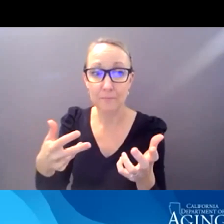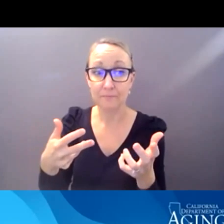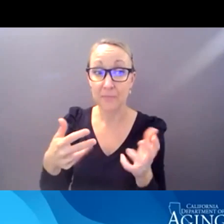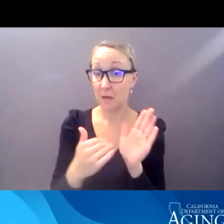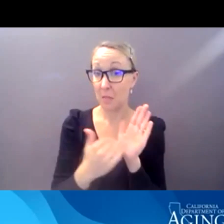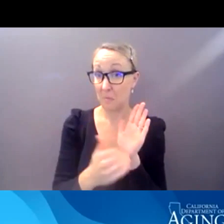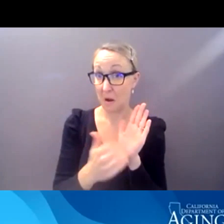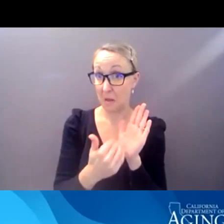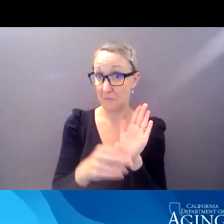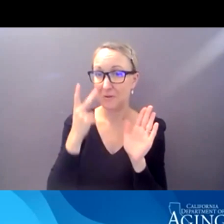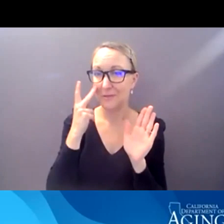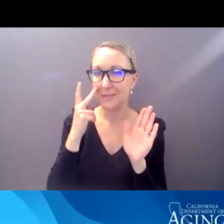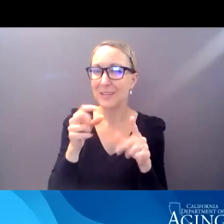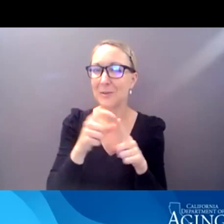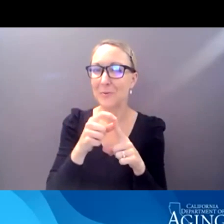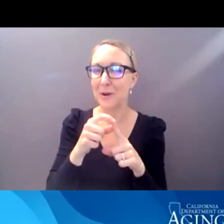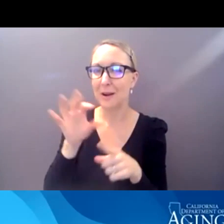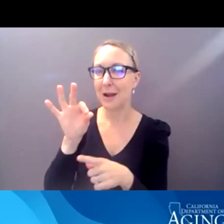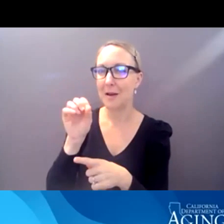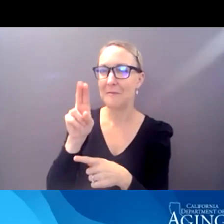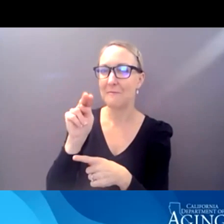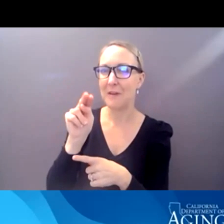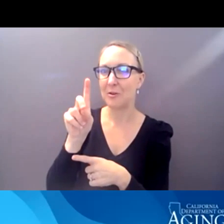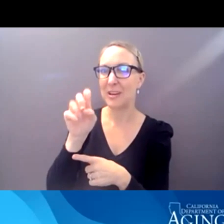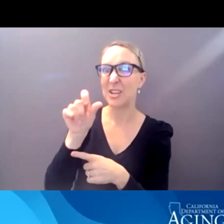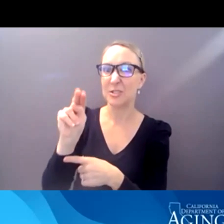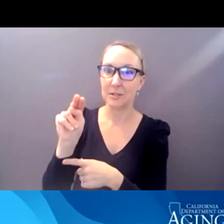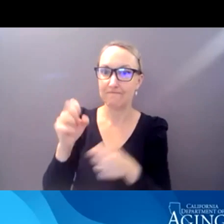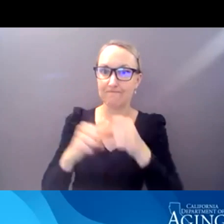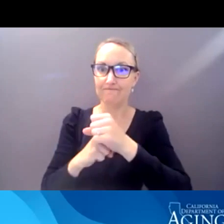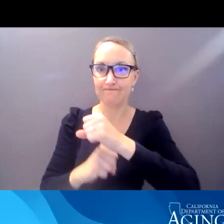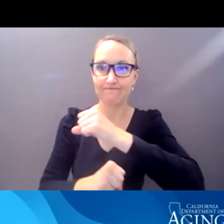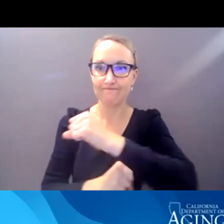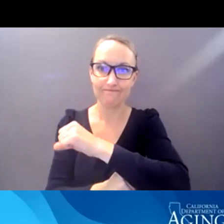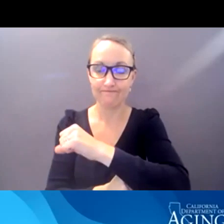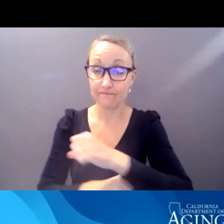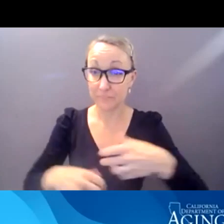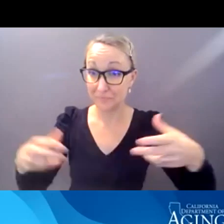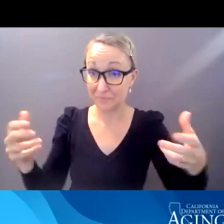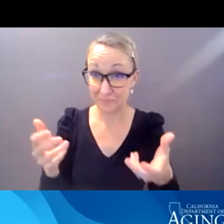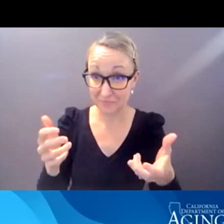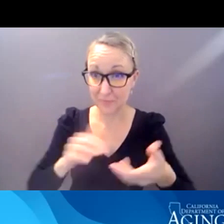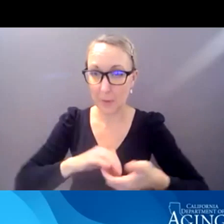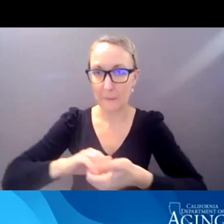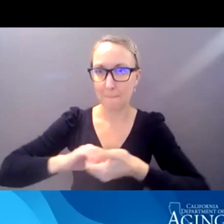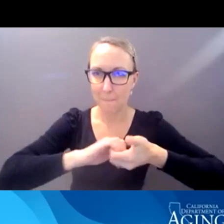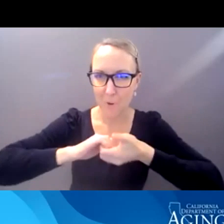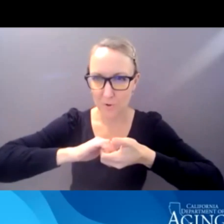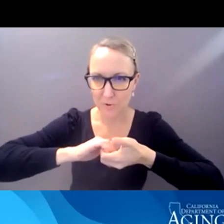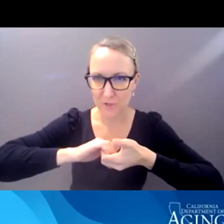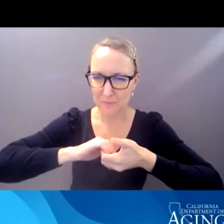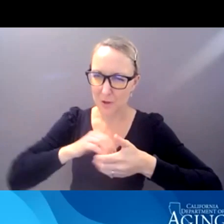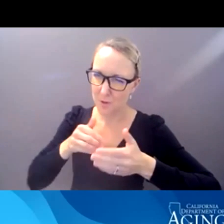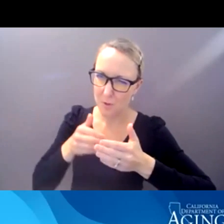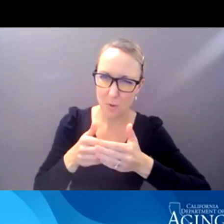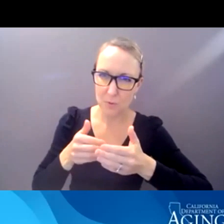you'll see the word foundation off to the side. The foundation of any hub and spoke is a partnership, a very close